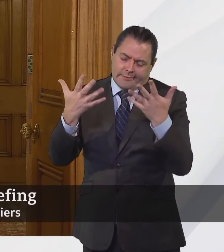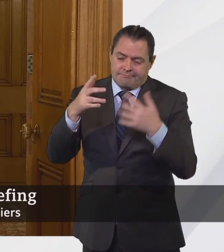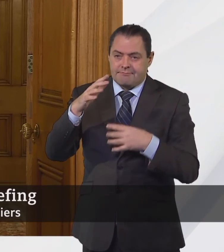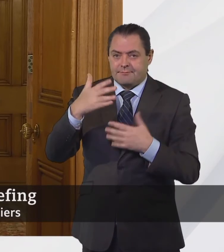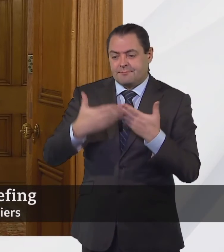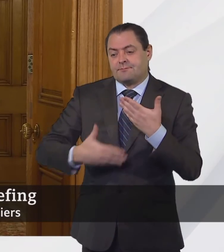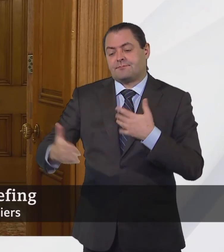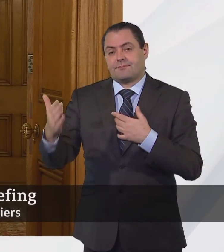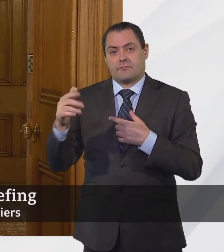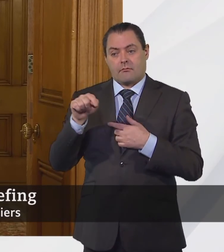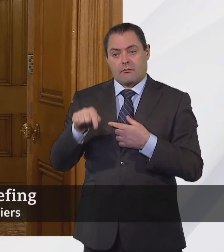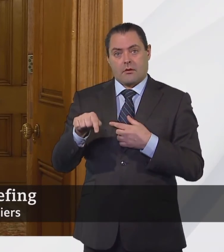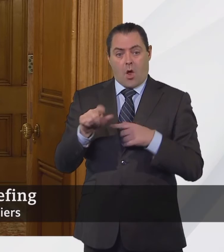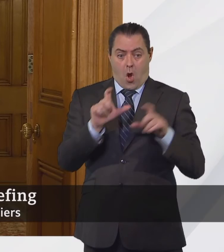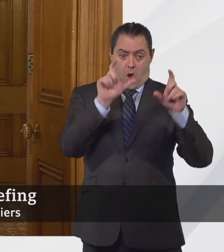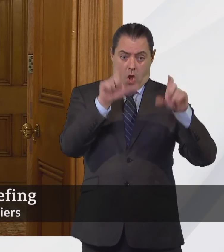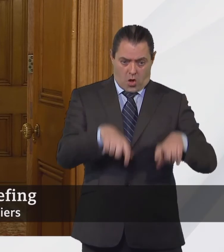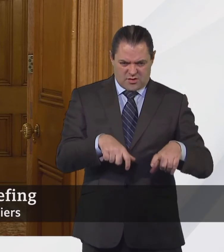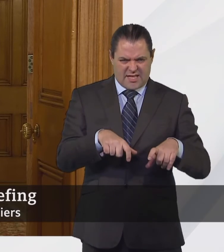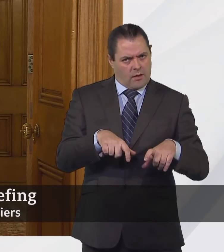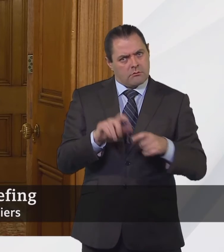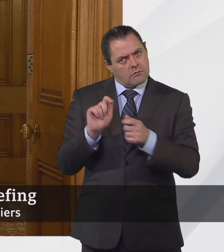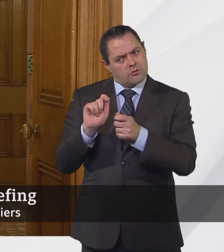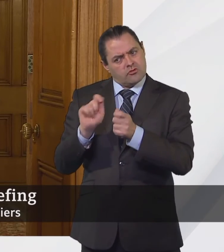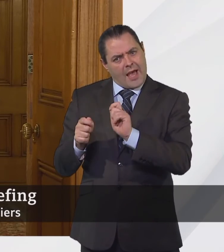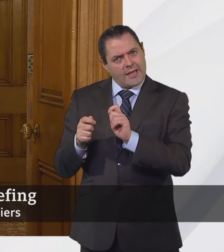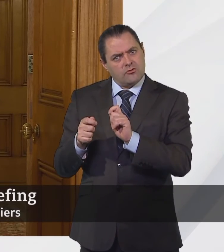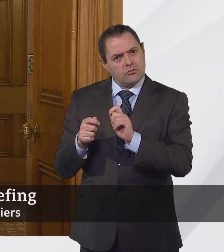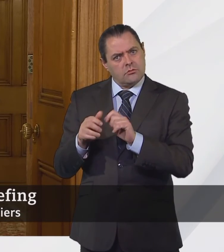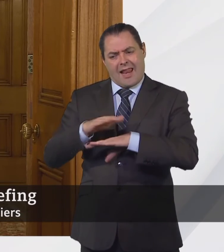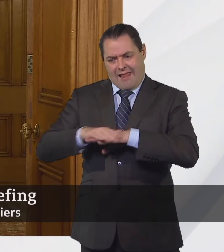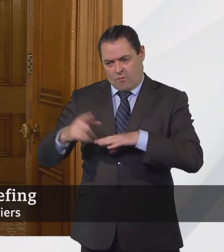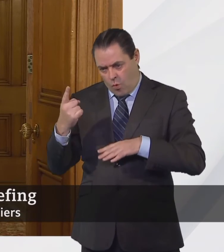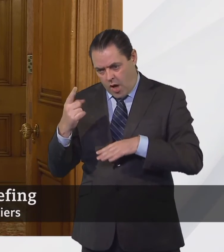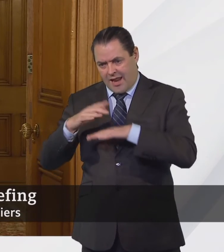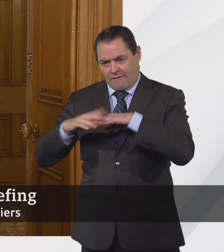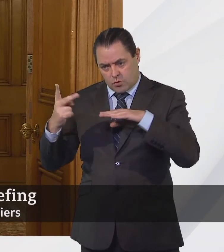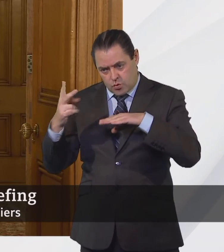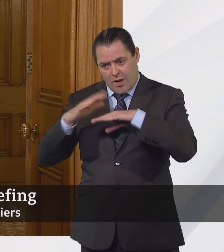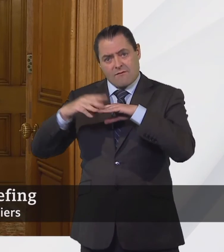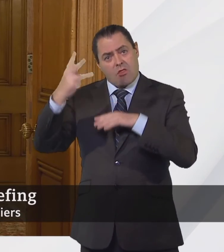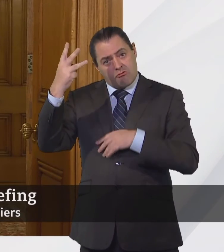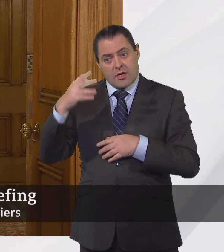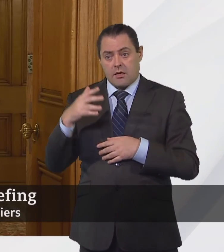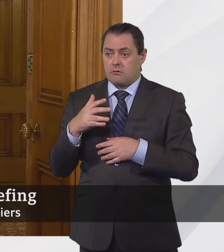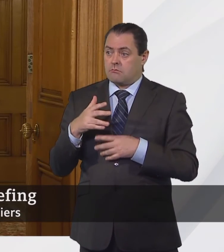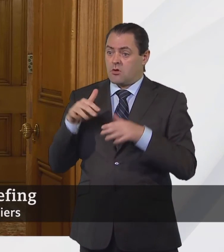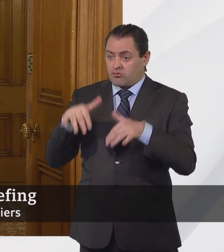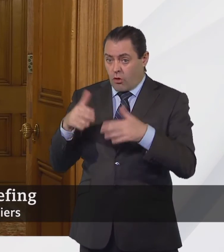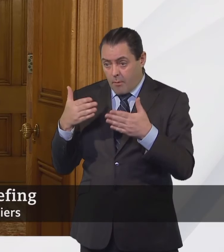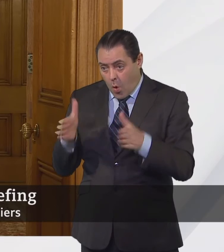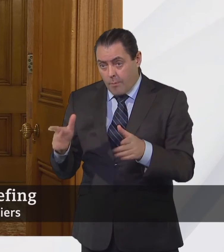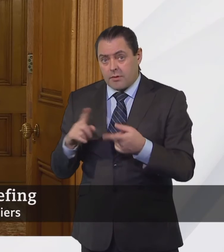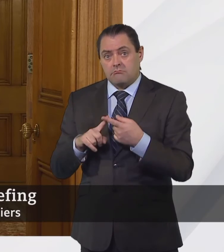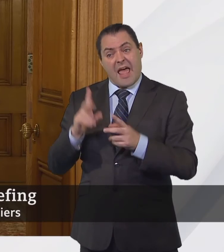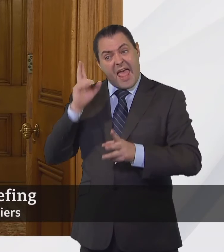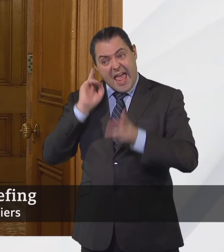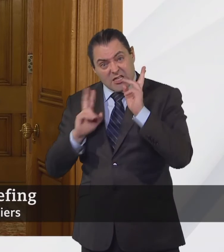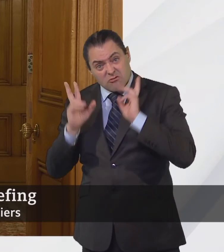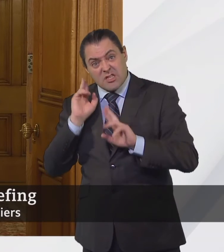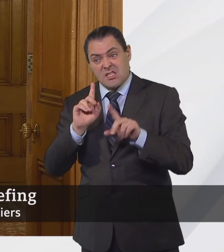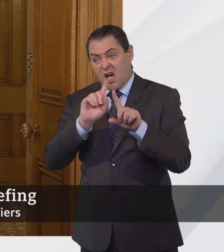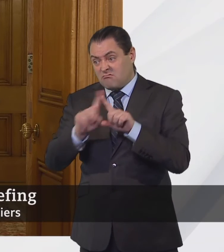the contrary, across all tiers, shops will be open, hairdressers, personal services will be